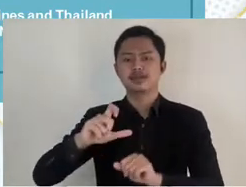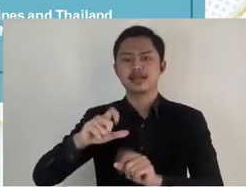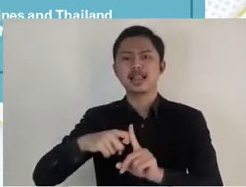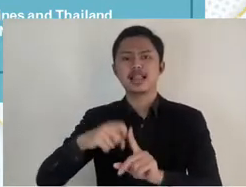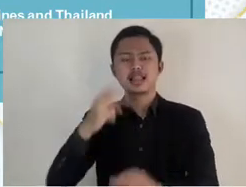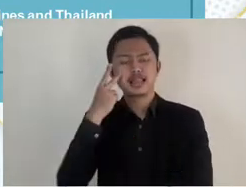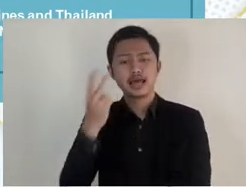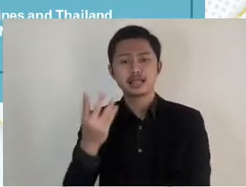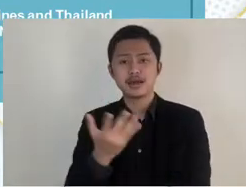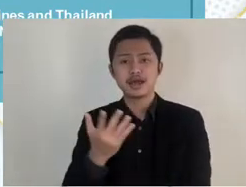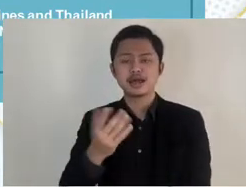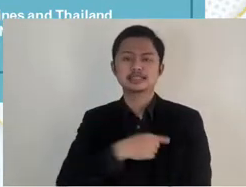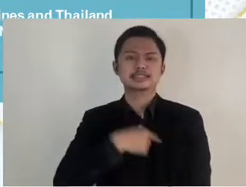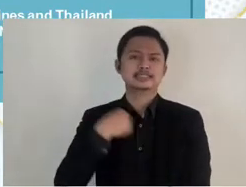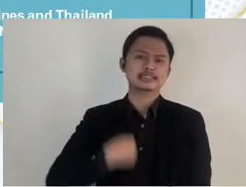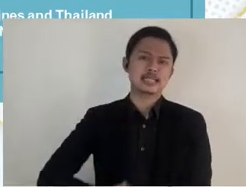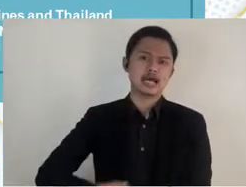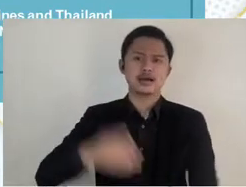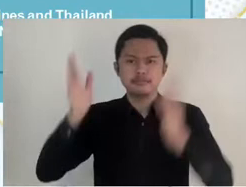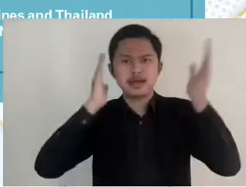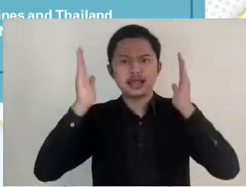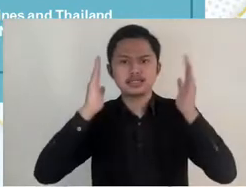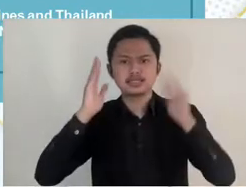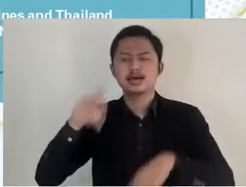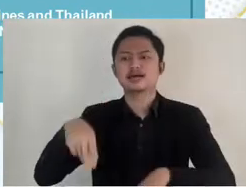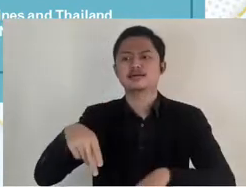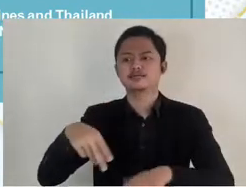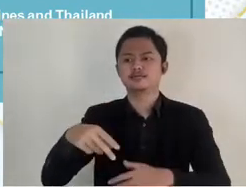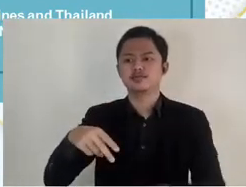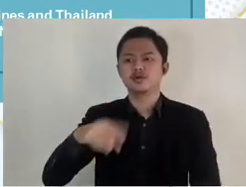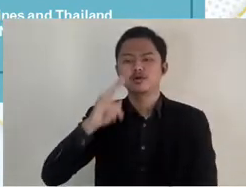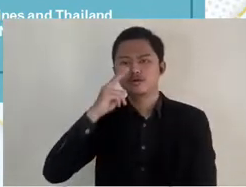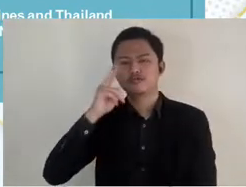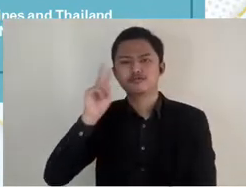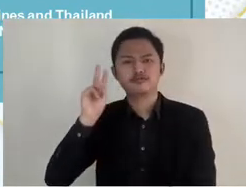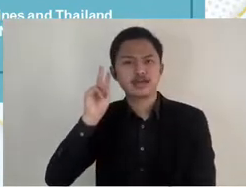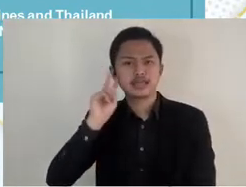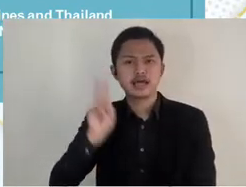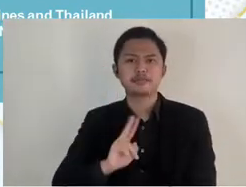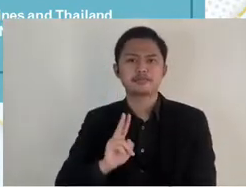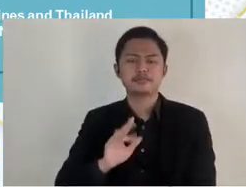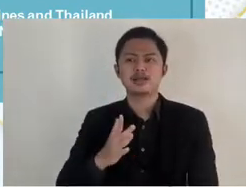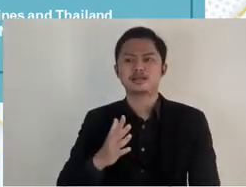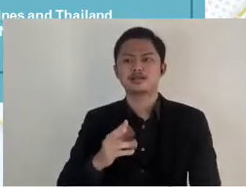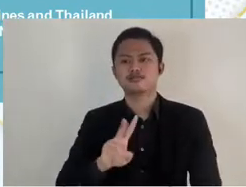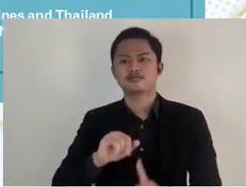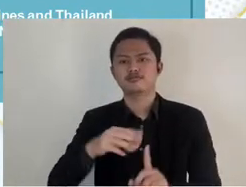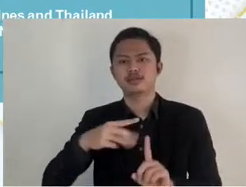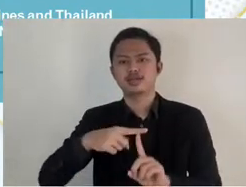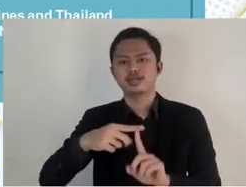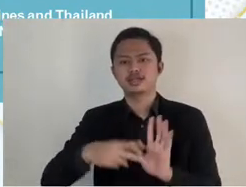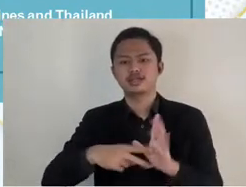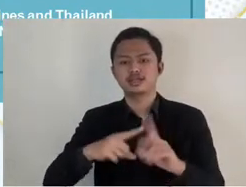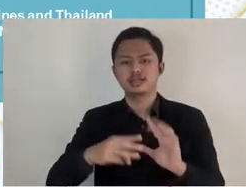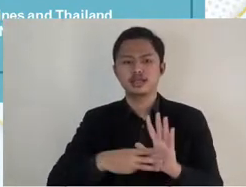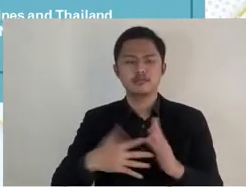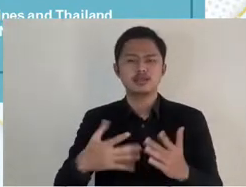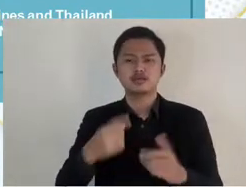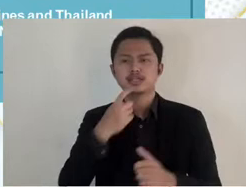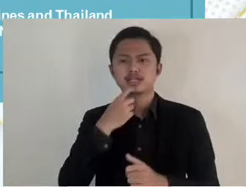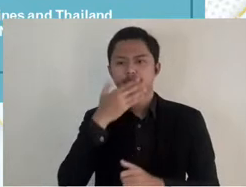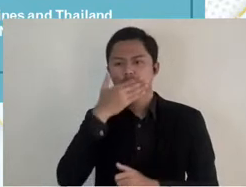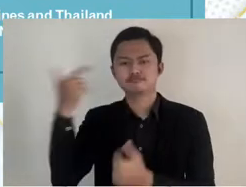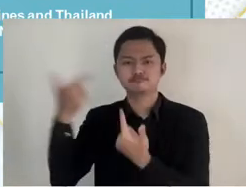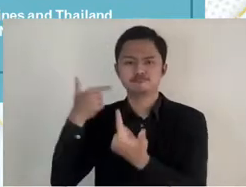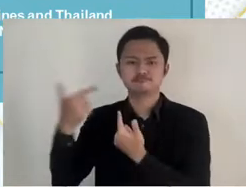PDR, Malaysia, and also Vietnam. And those countries that are still considered most affected by terrorism is within